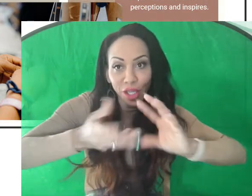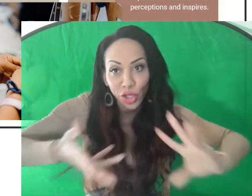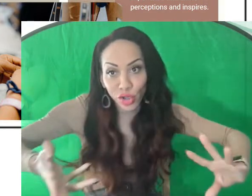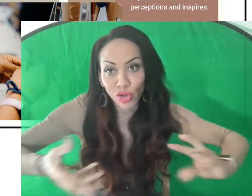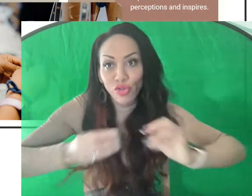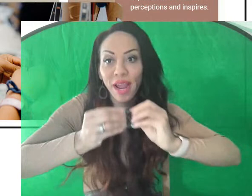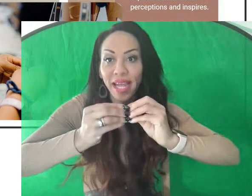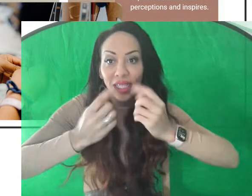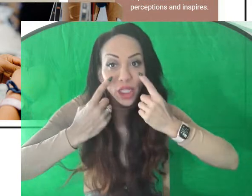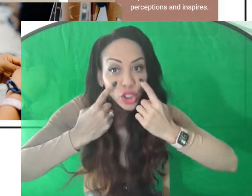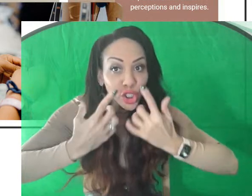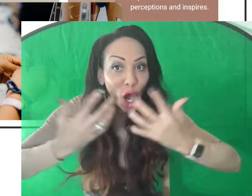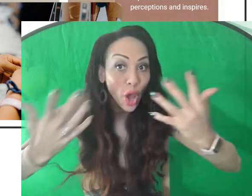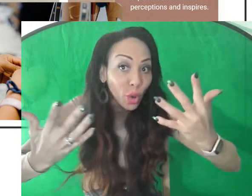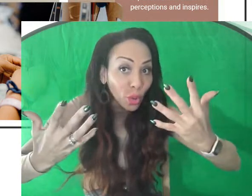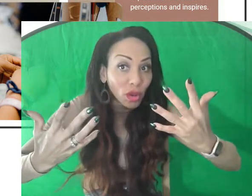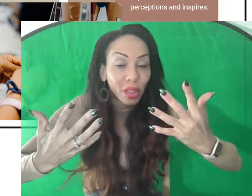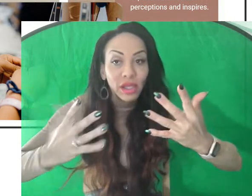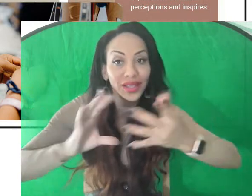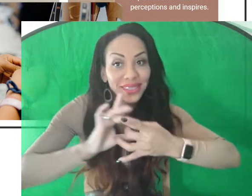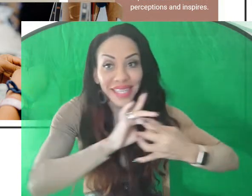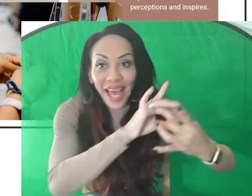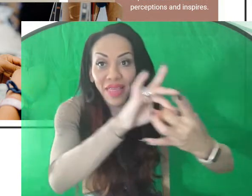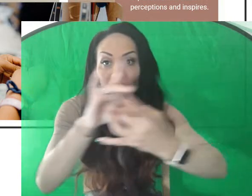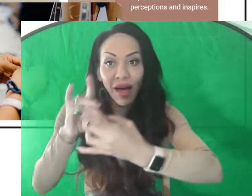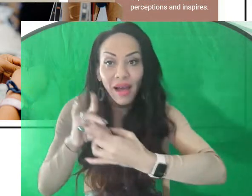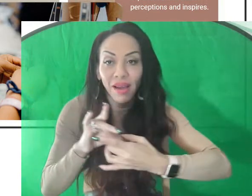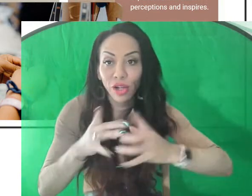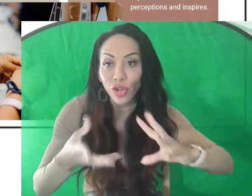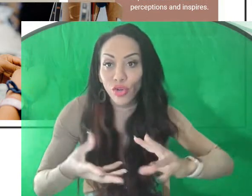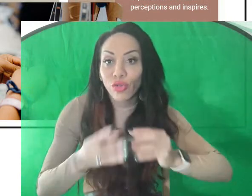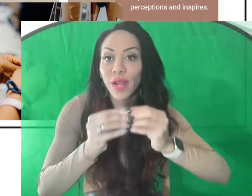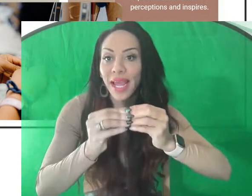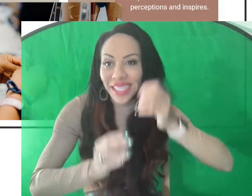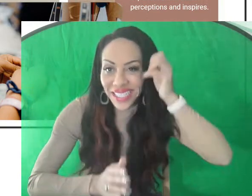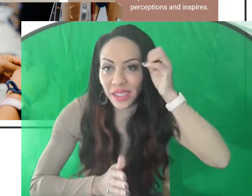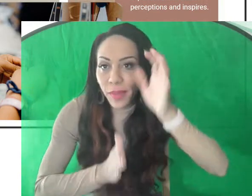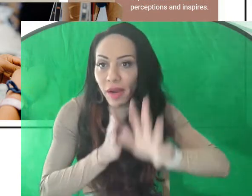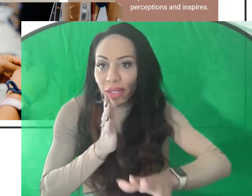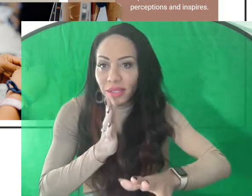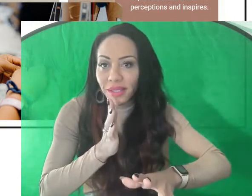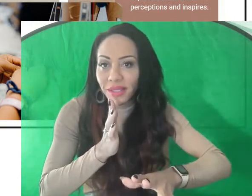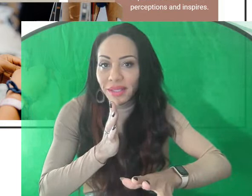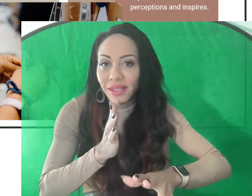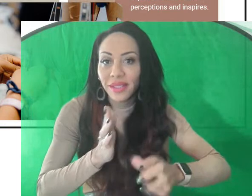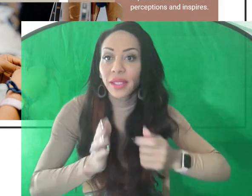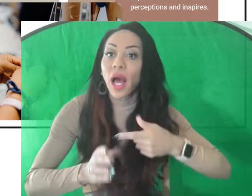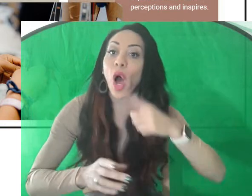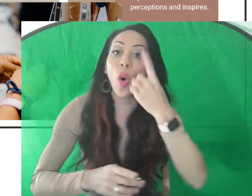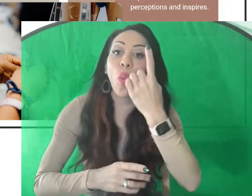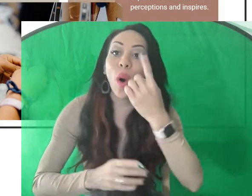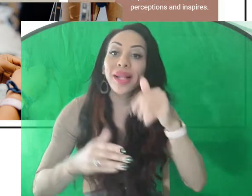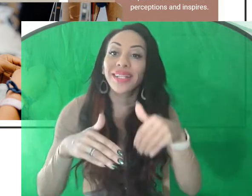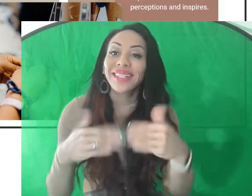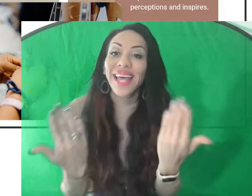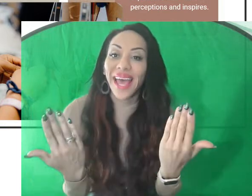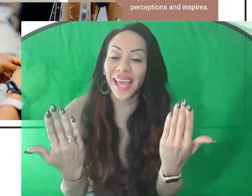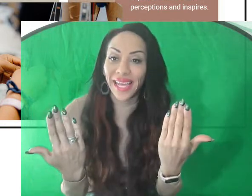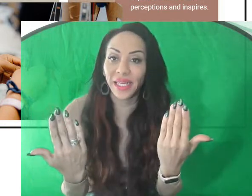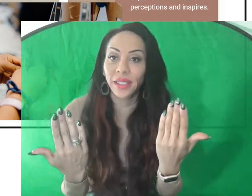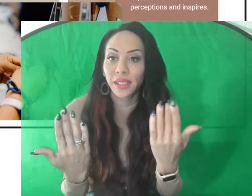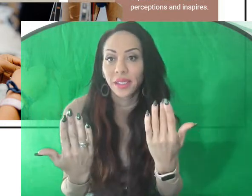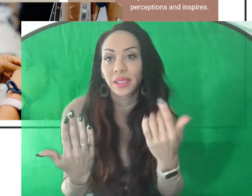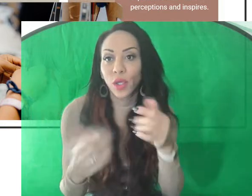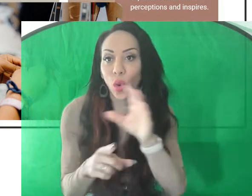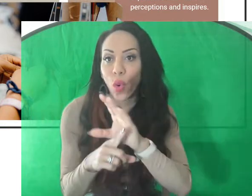together. Because, yeah, I don't know if I mentioned, but yeah, our one day is always about building an interactive dance performance. So yeah, they're